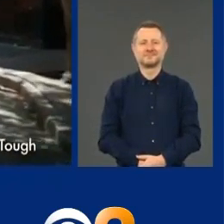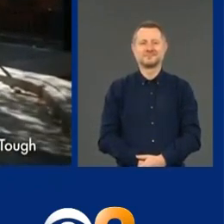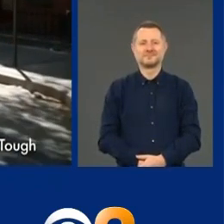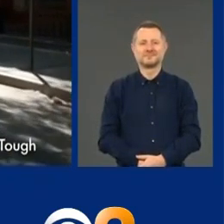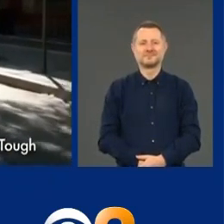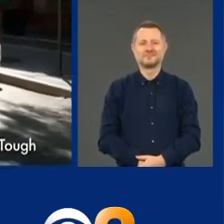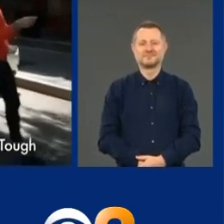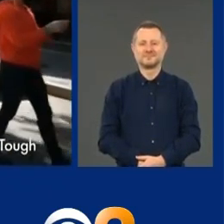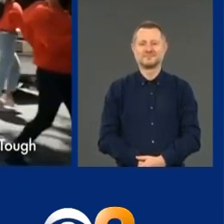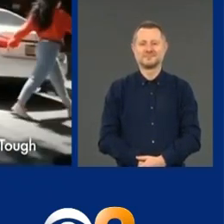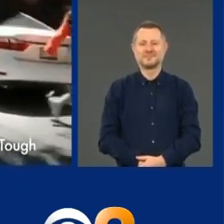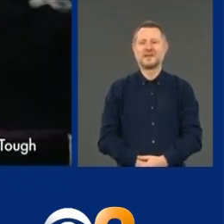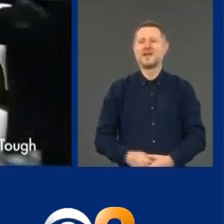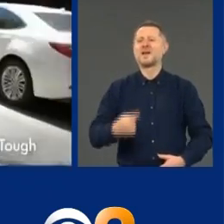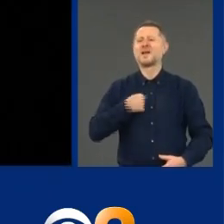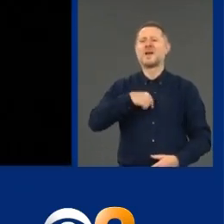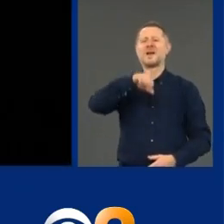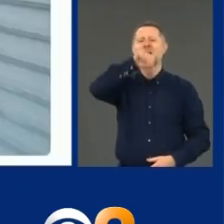I love New York.